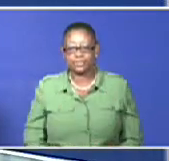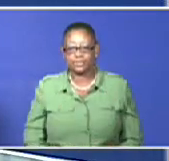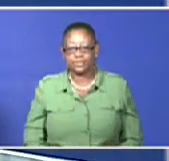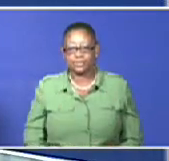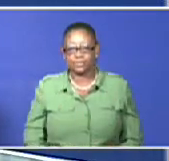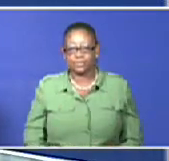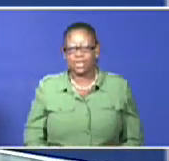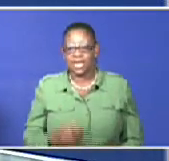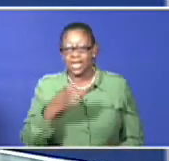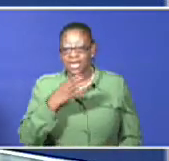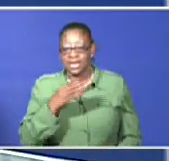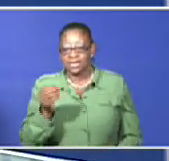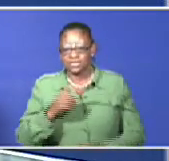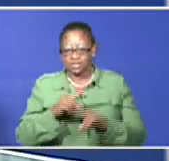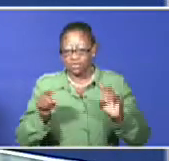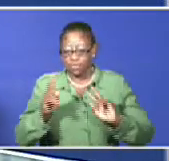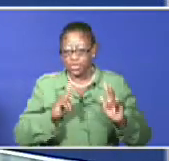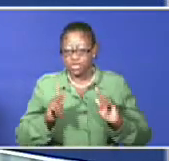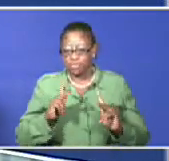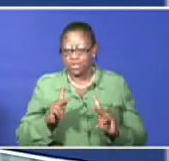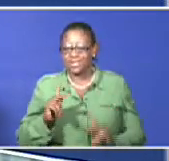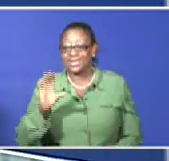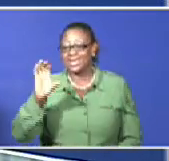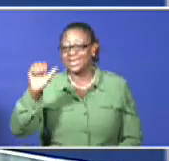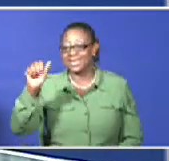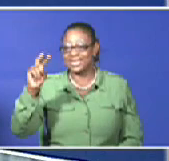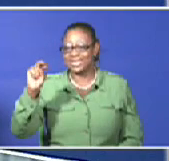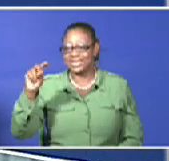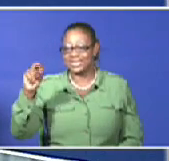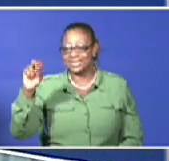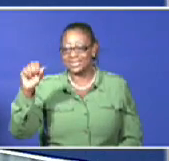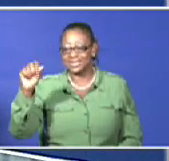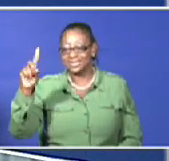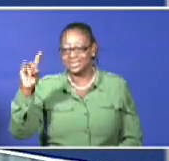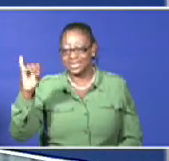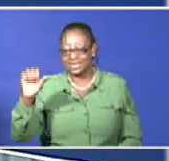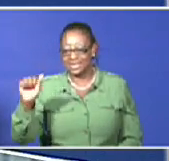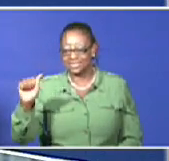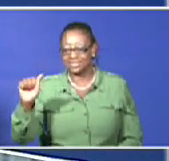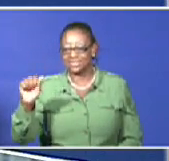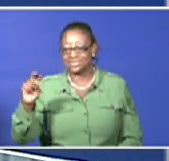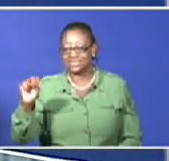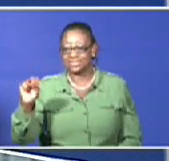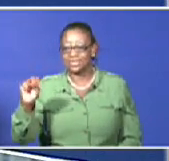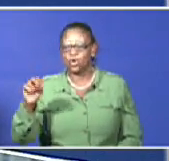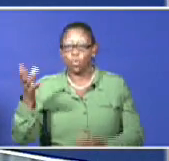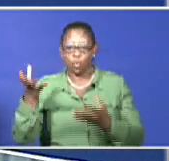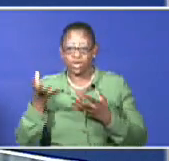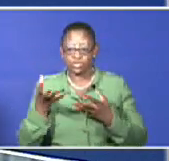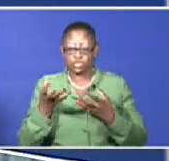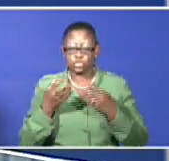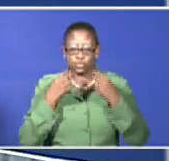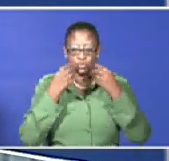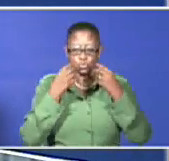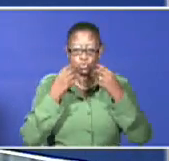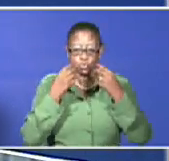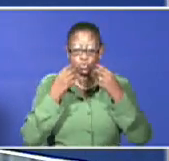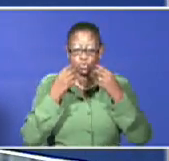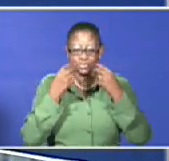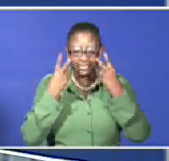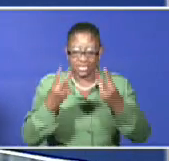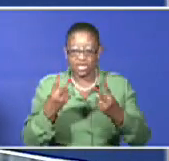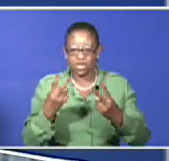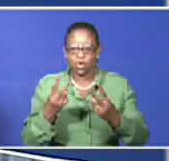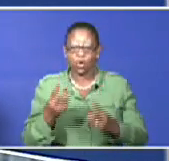Well, Canadians from all walks of life learning more about why it's better to vacation here in the Bahamas after watching the Ministry of Tourism's new